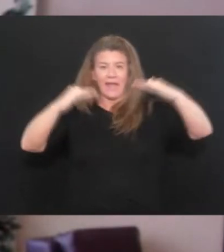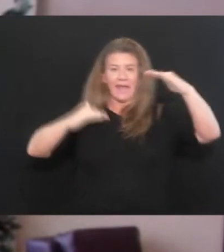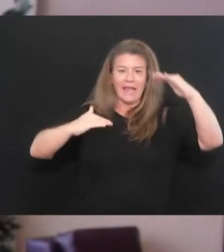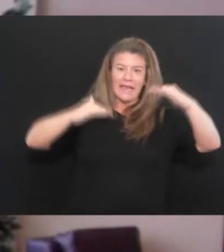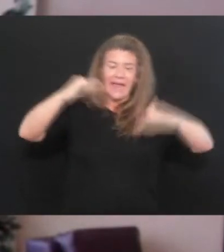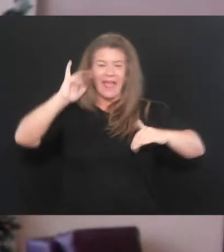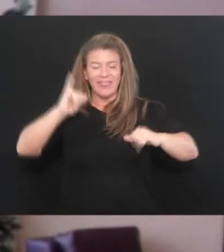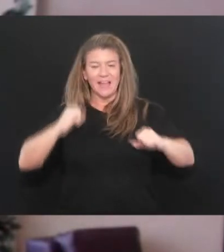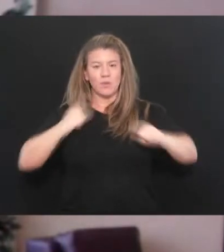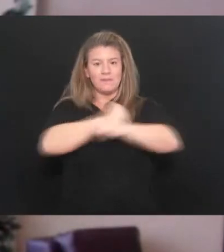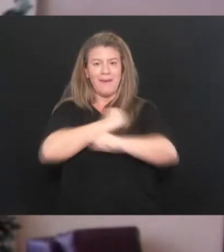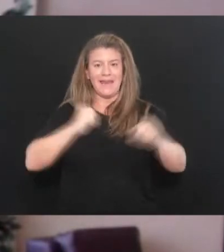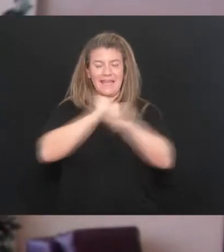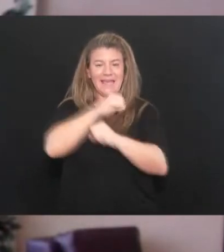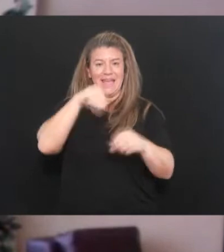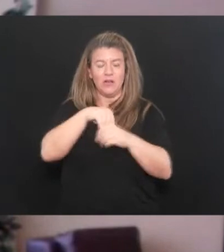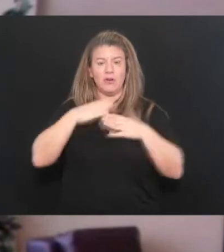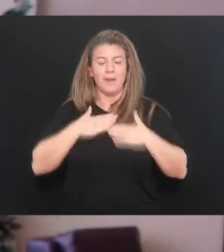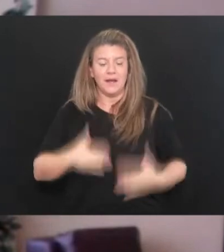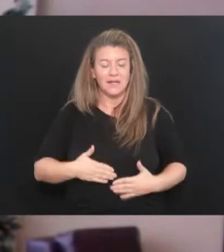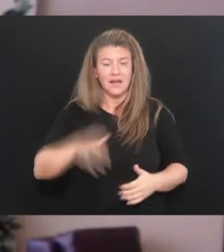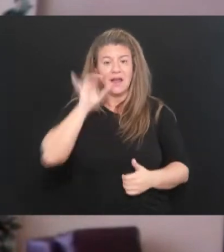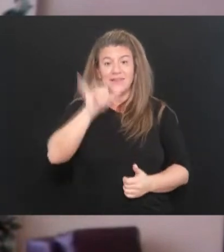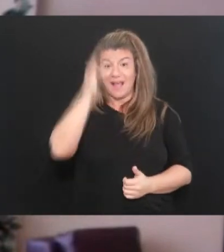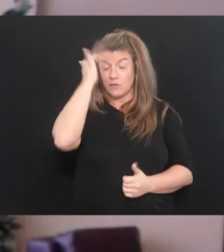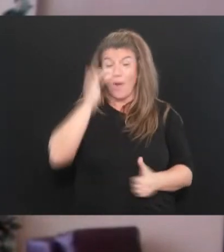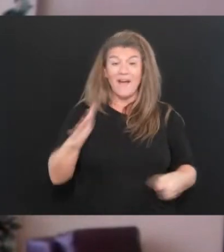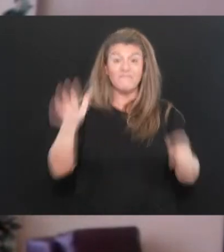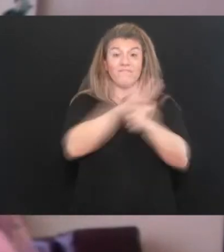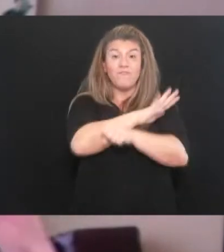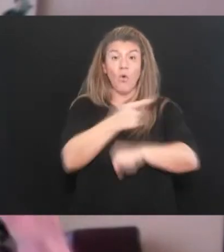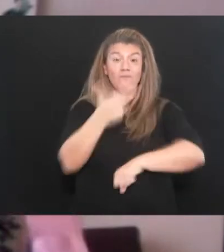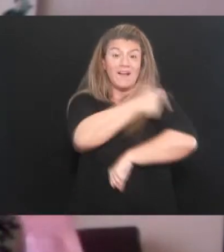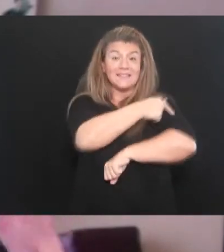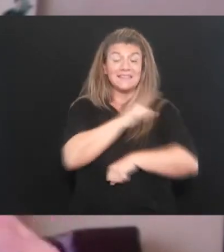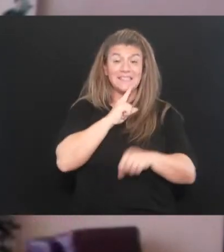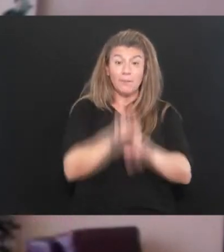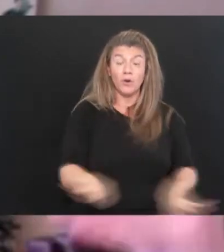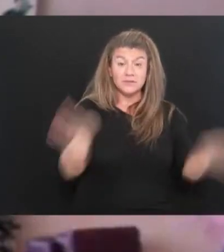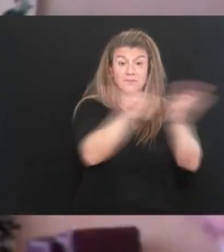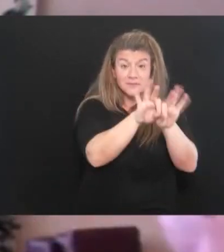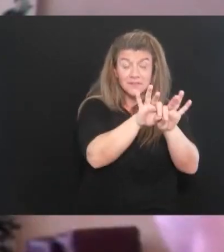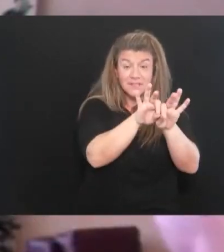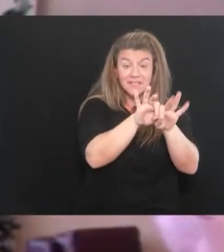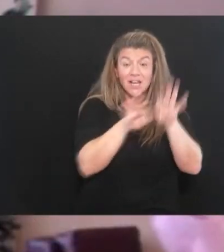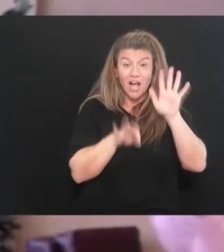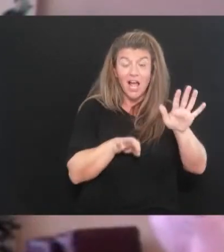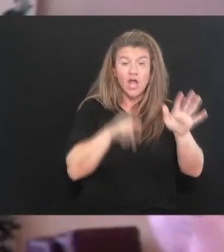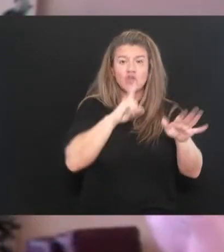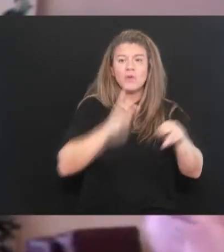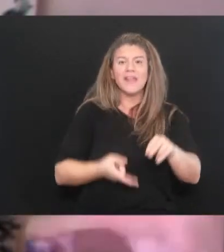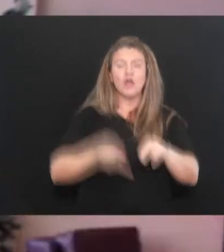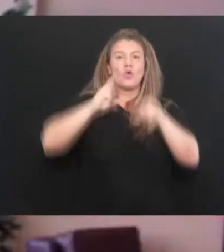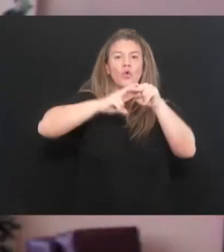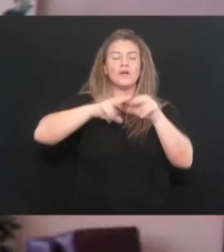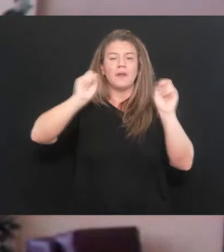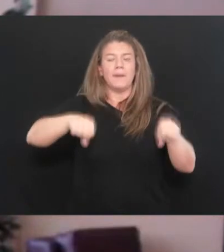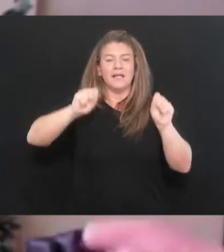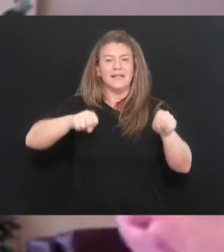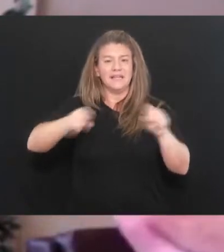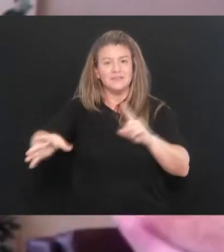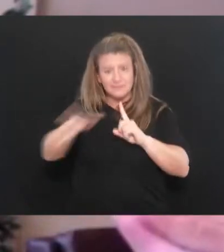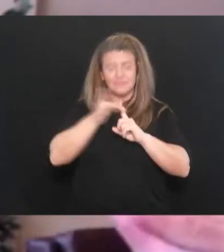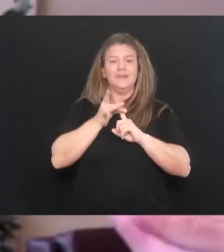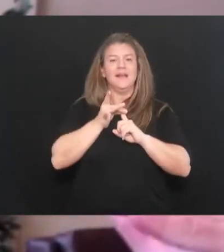that's being fought. And that's the reason why full vaccination is so important, because you basically increase the threshold. And